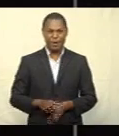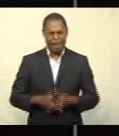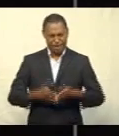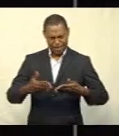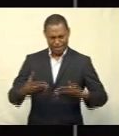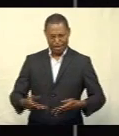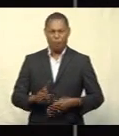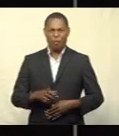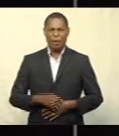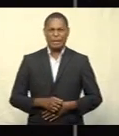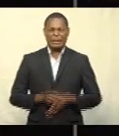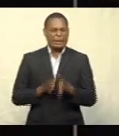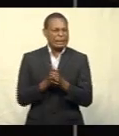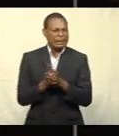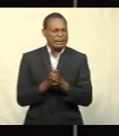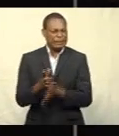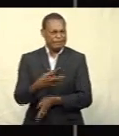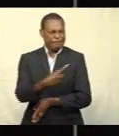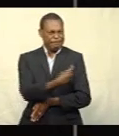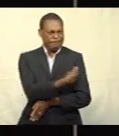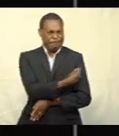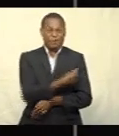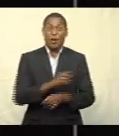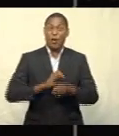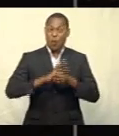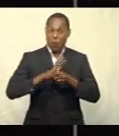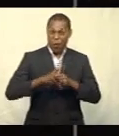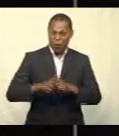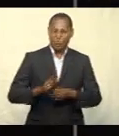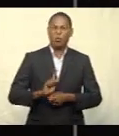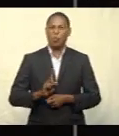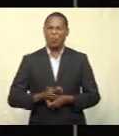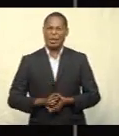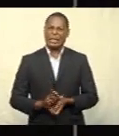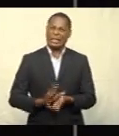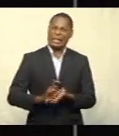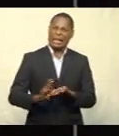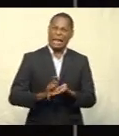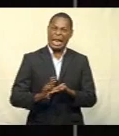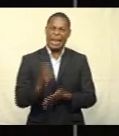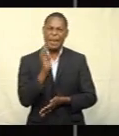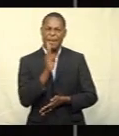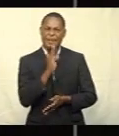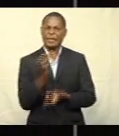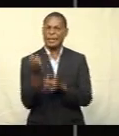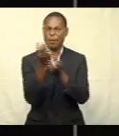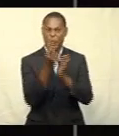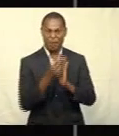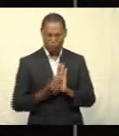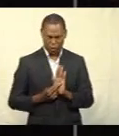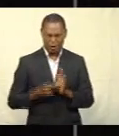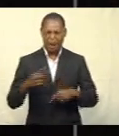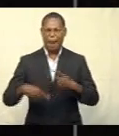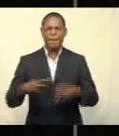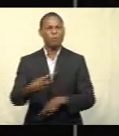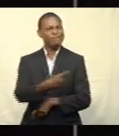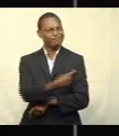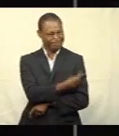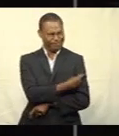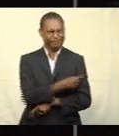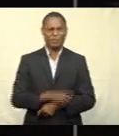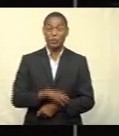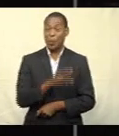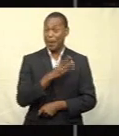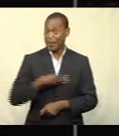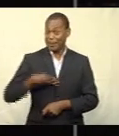the COVID-19 vaccine after the clearing up of misinformation associated with the AstraZeneca jabs. The Ministry of Health